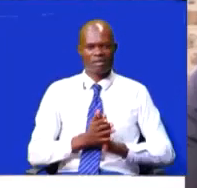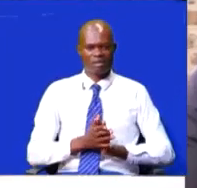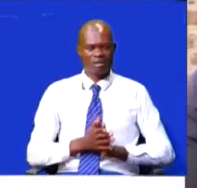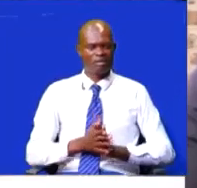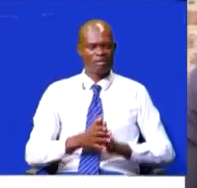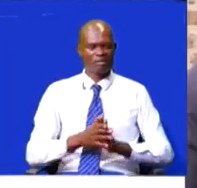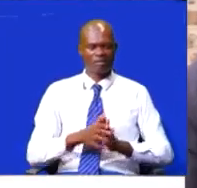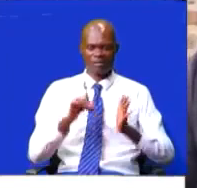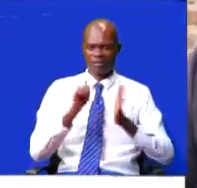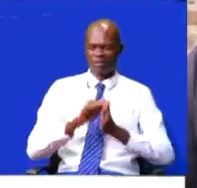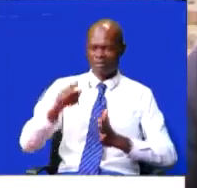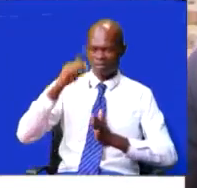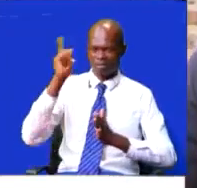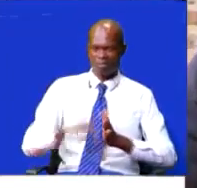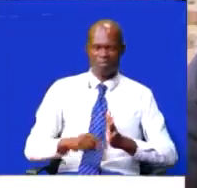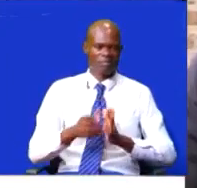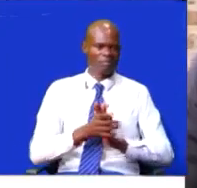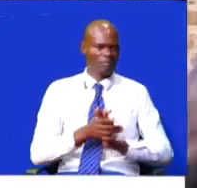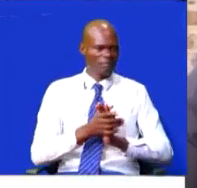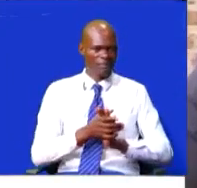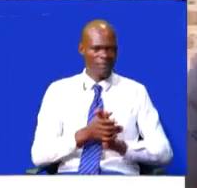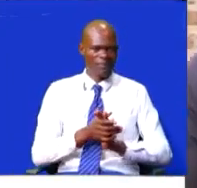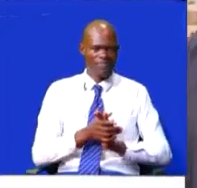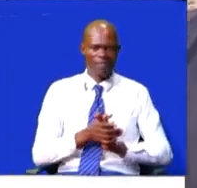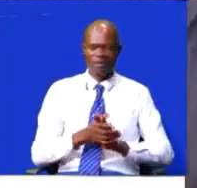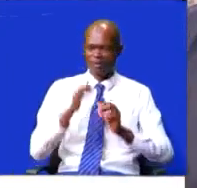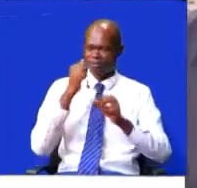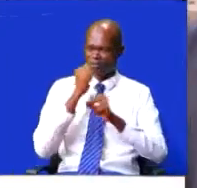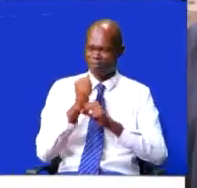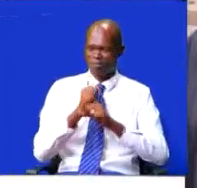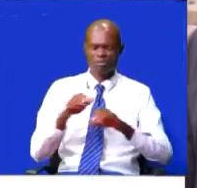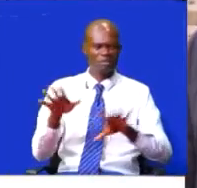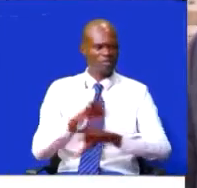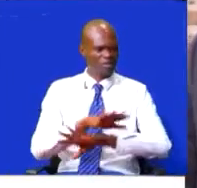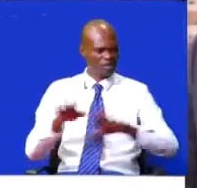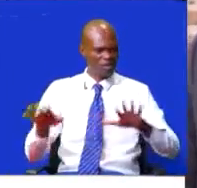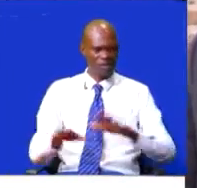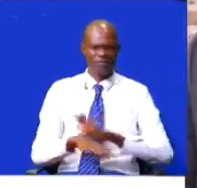nina hagi akikisha nige team o gimora mora mune go team